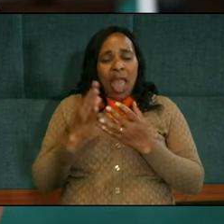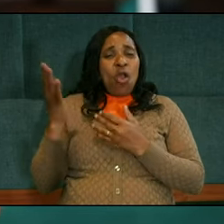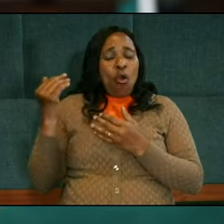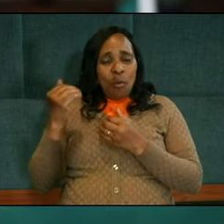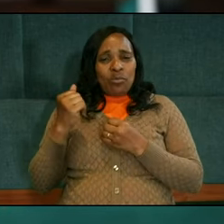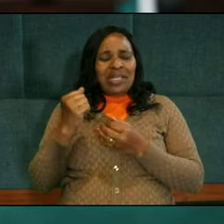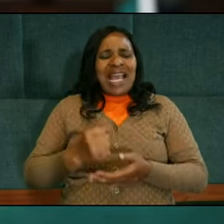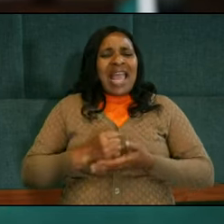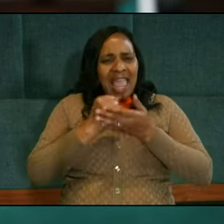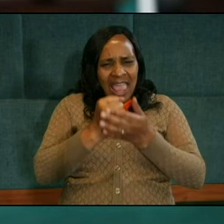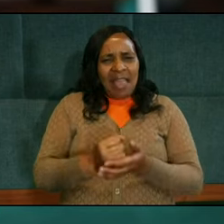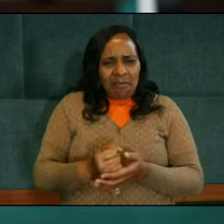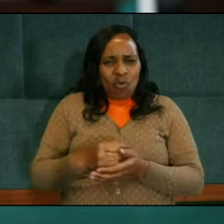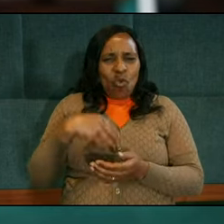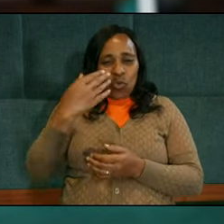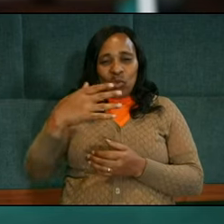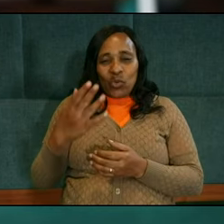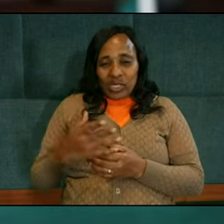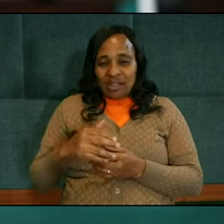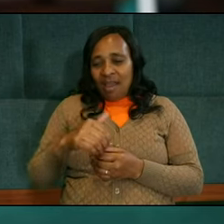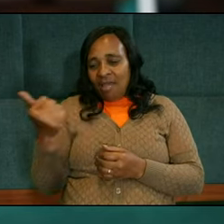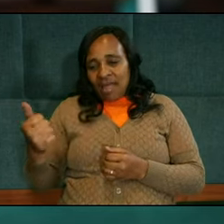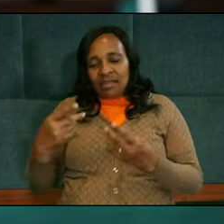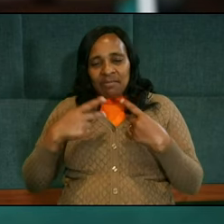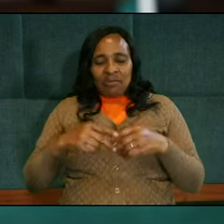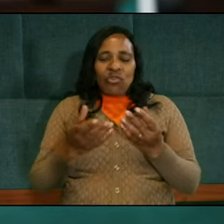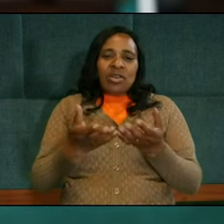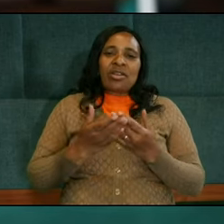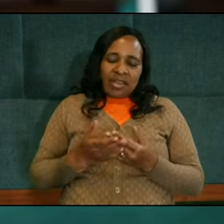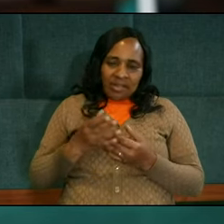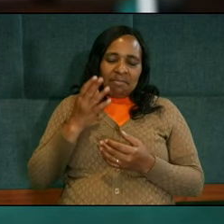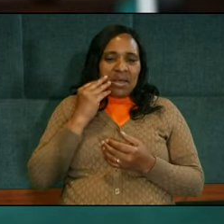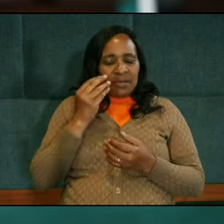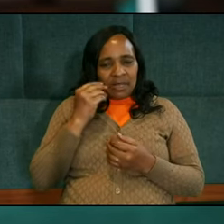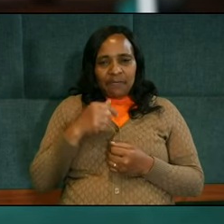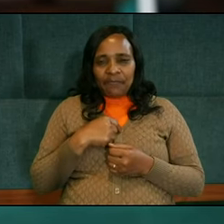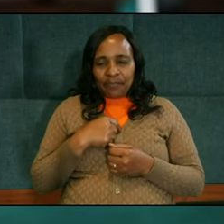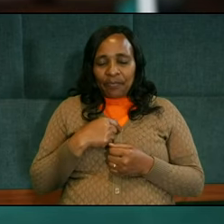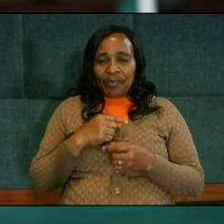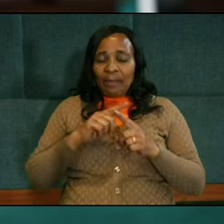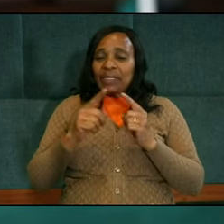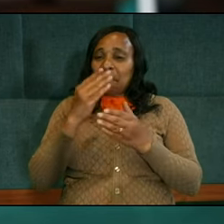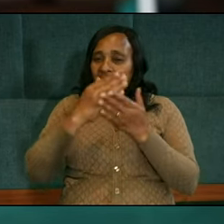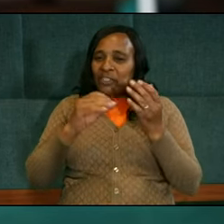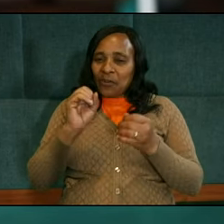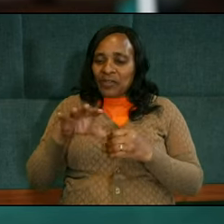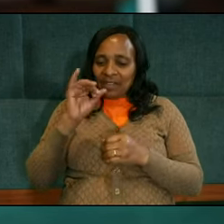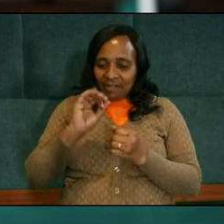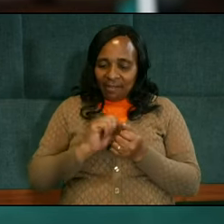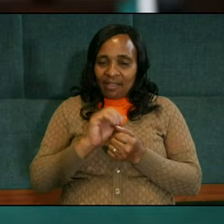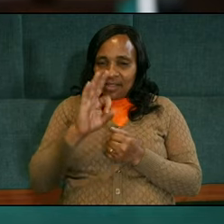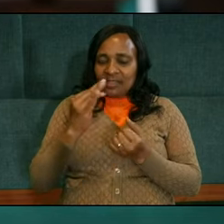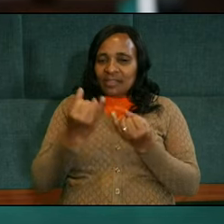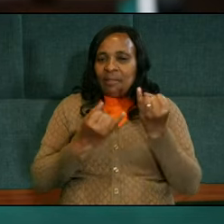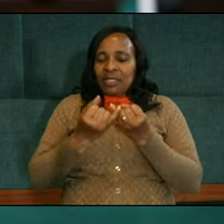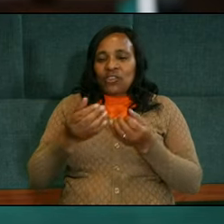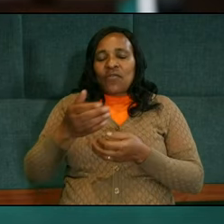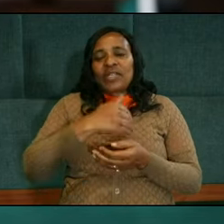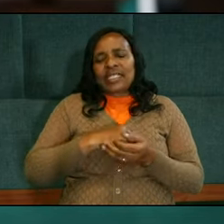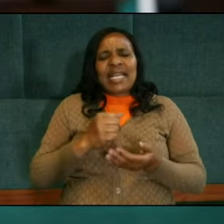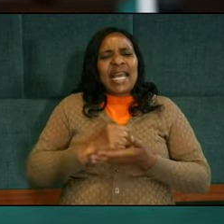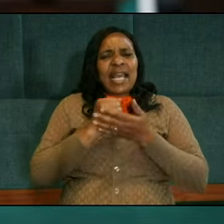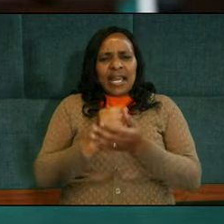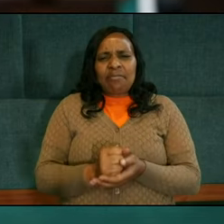helping others and people in need. Part of this quarter's 13th Sabbath offering will help